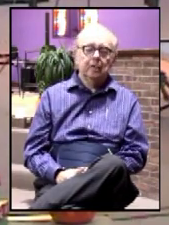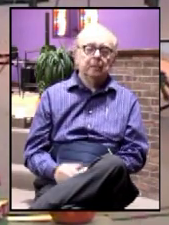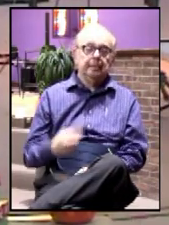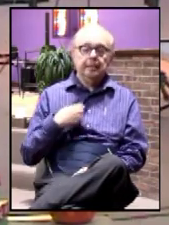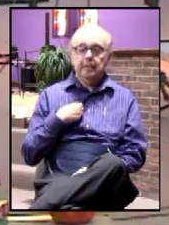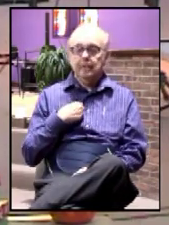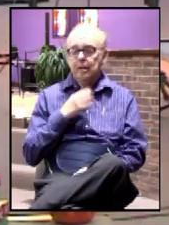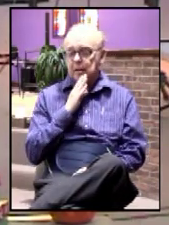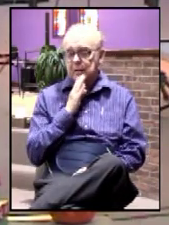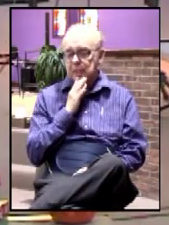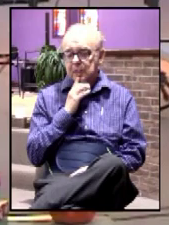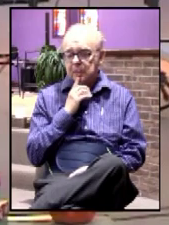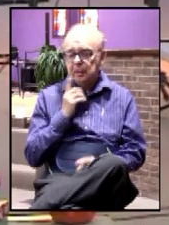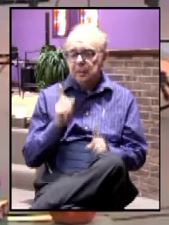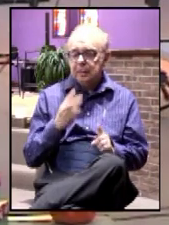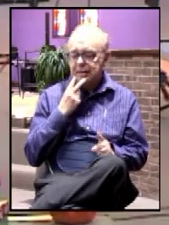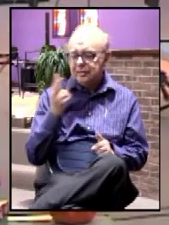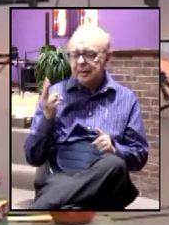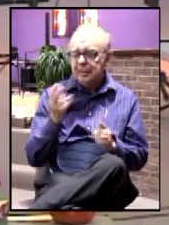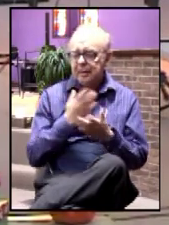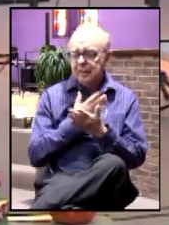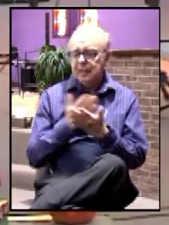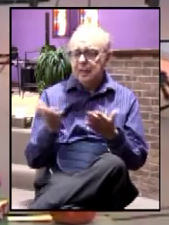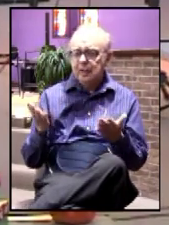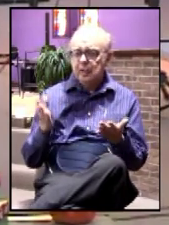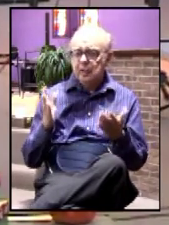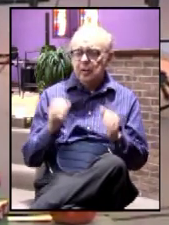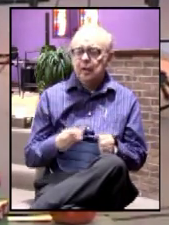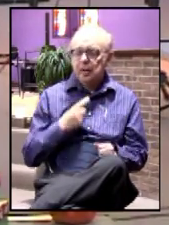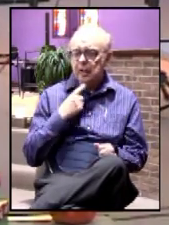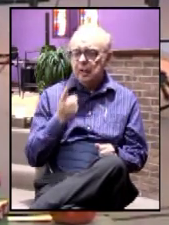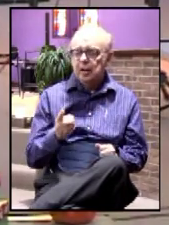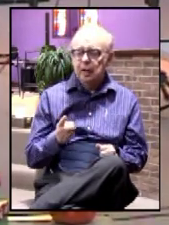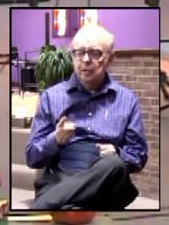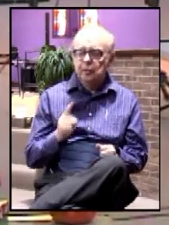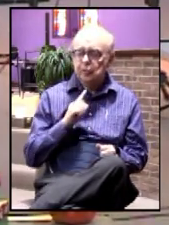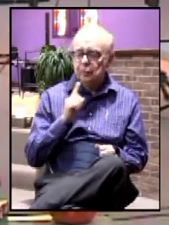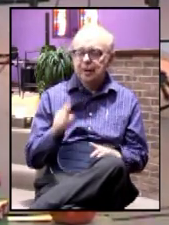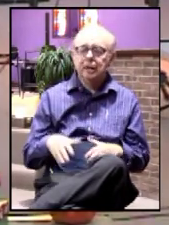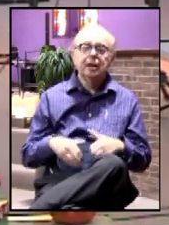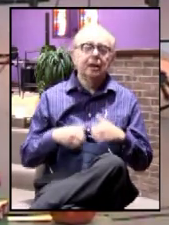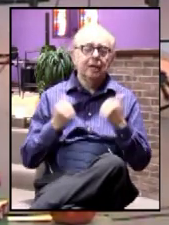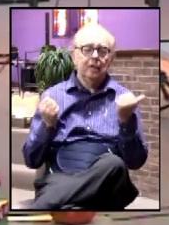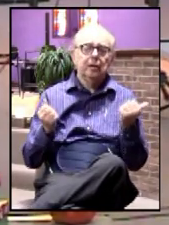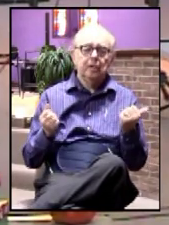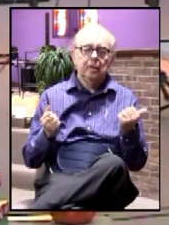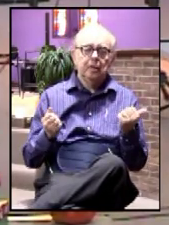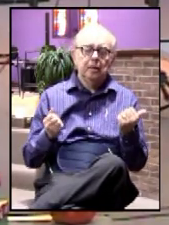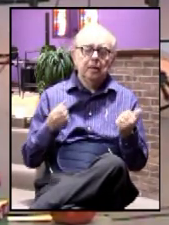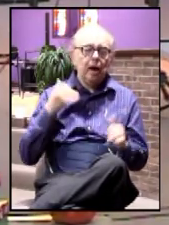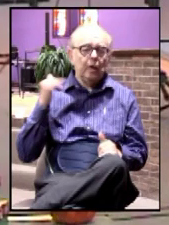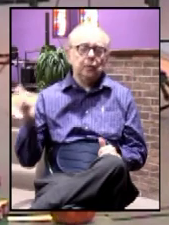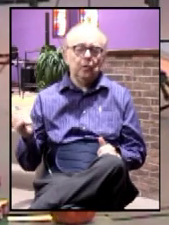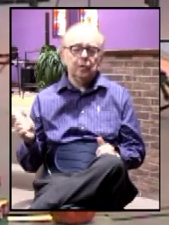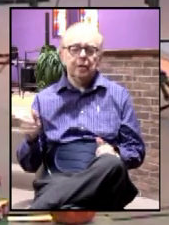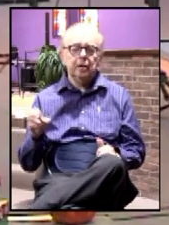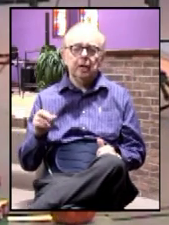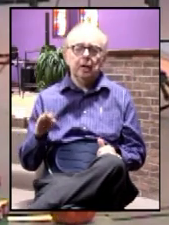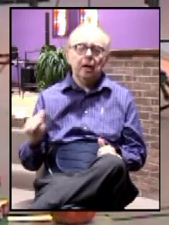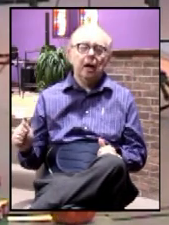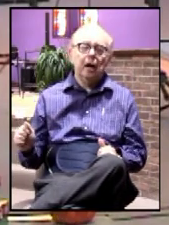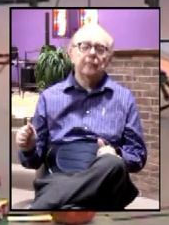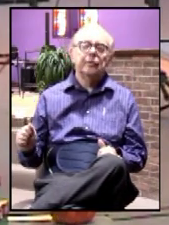I'm talking about when we see these things, we could say that we're actually living in the golden era